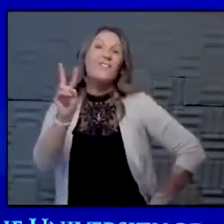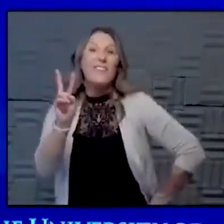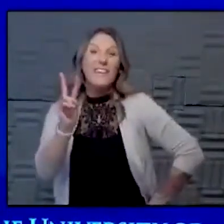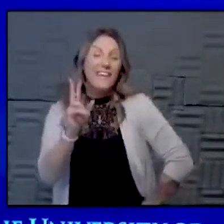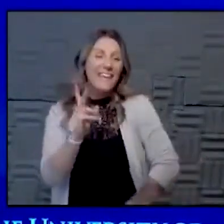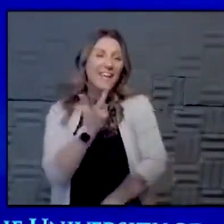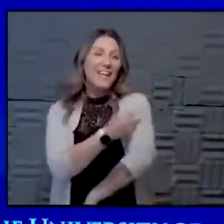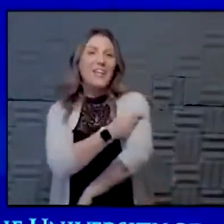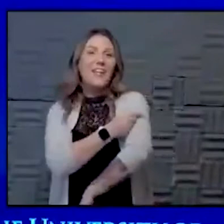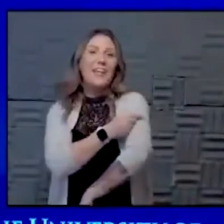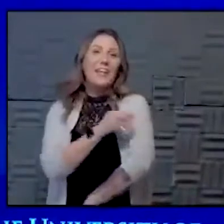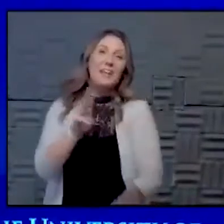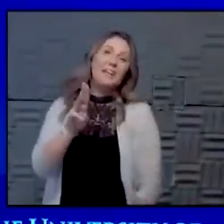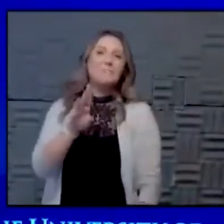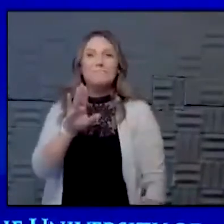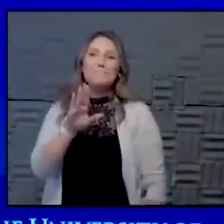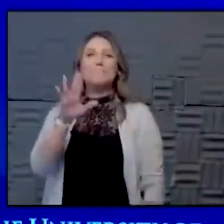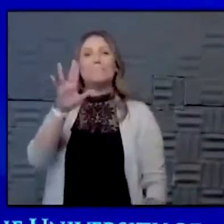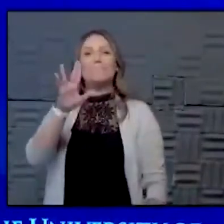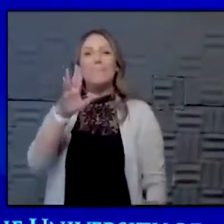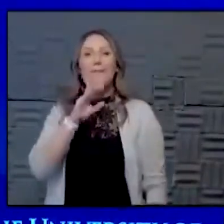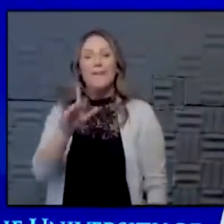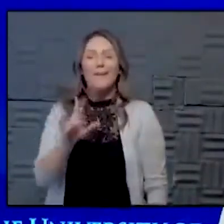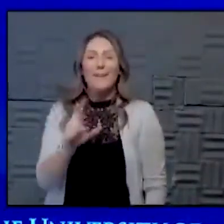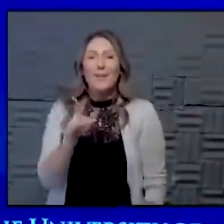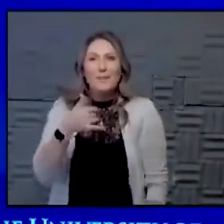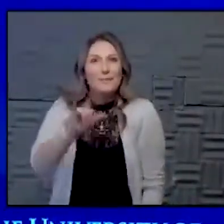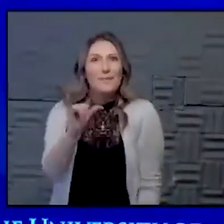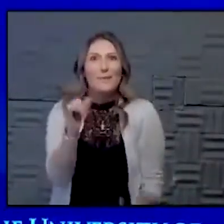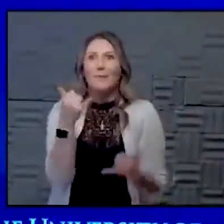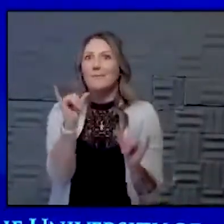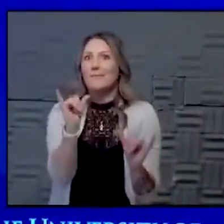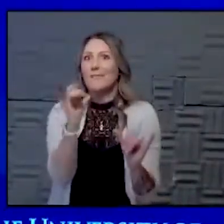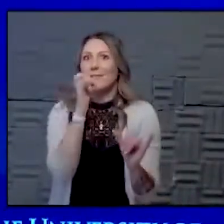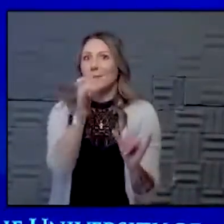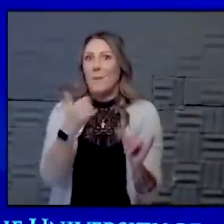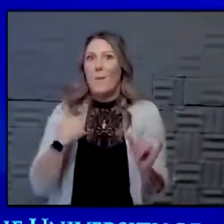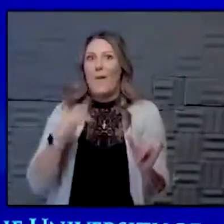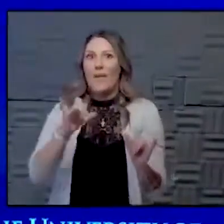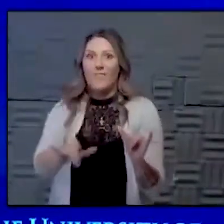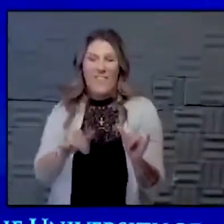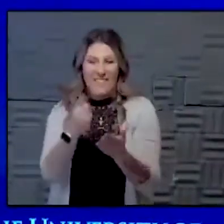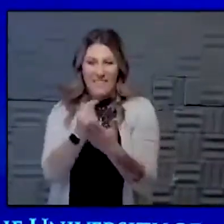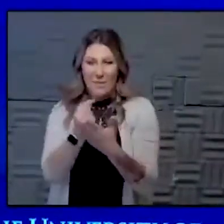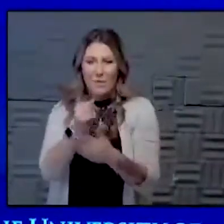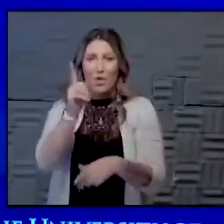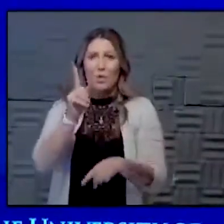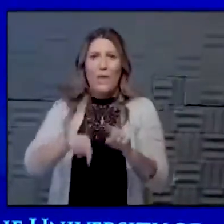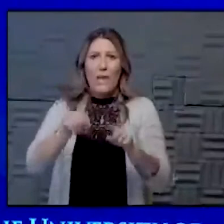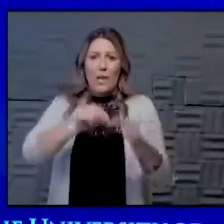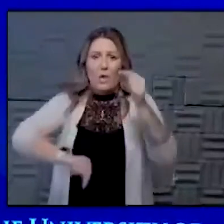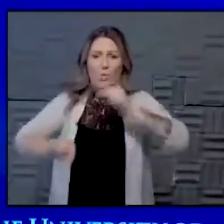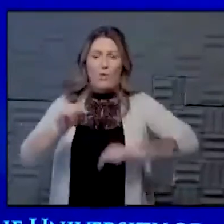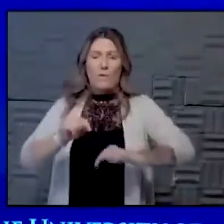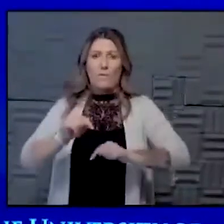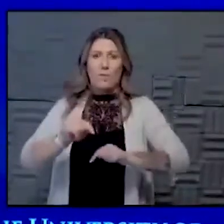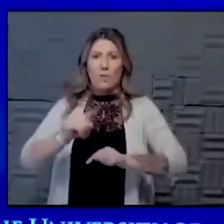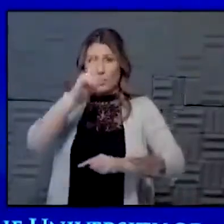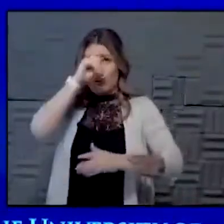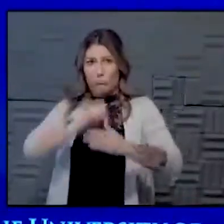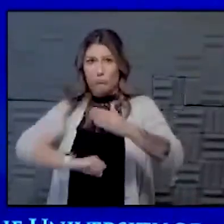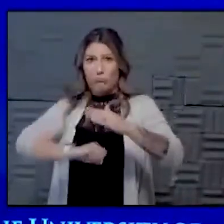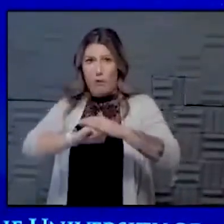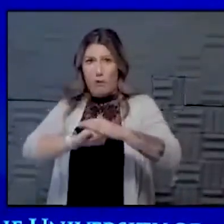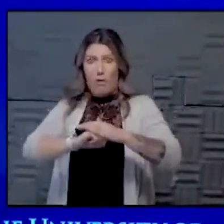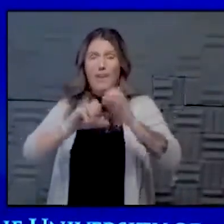prosper. You still don't quite have that degree of therapy. We can't reverse a stroke. We can prevent